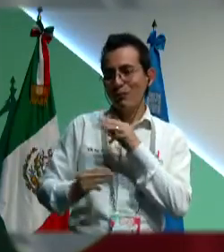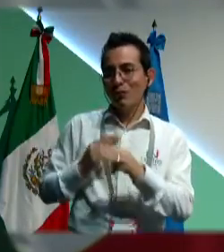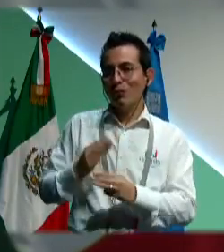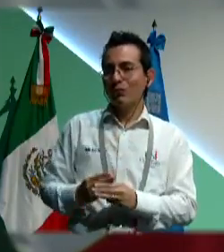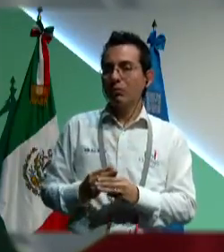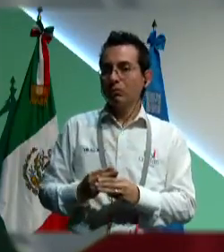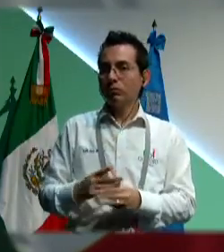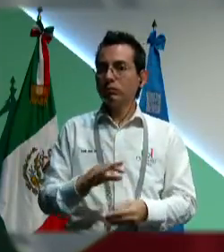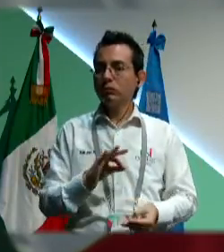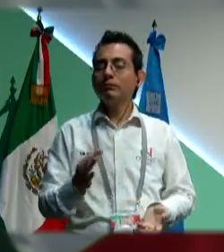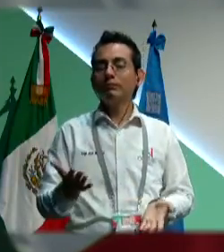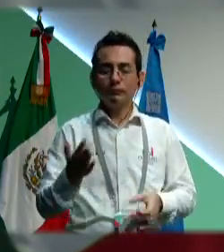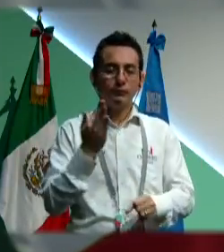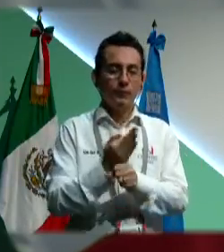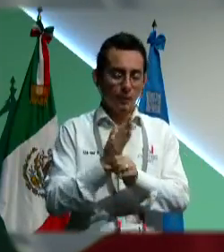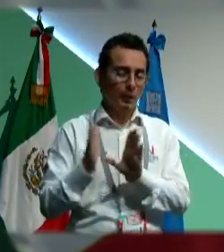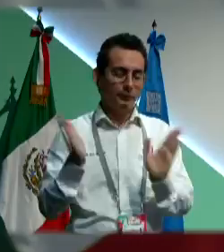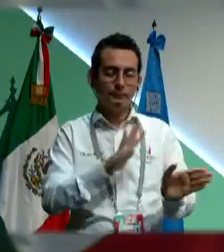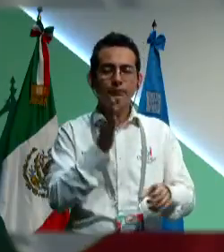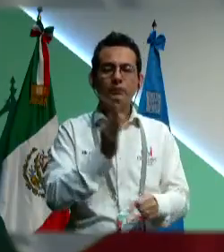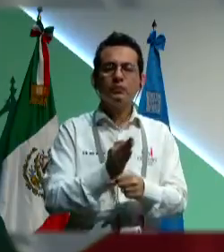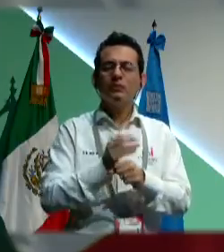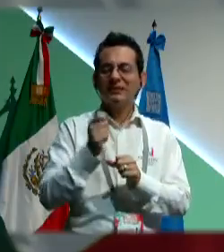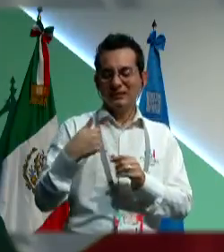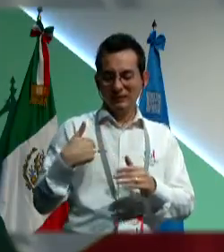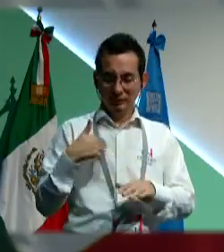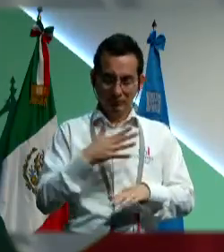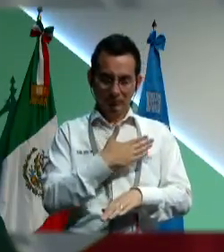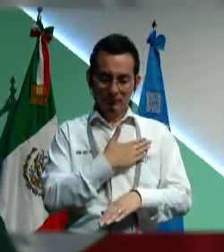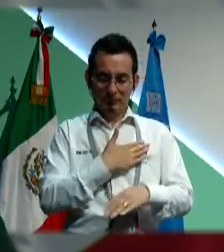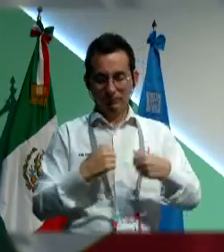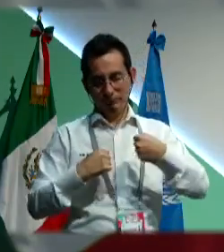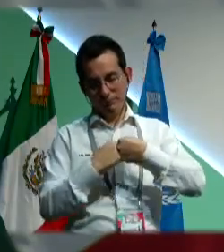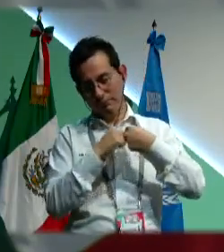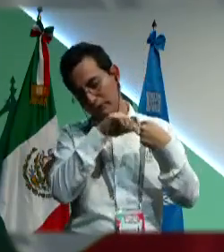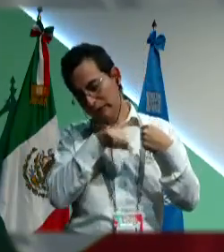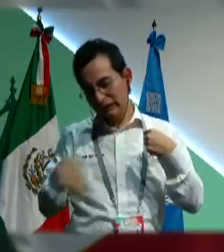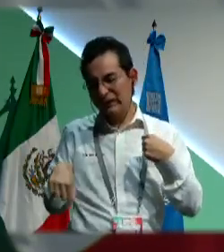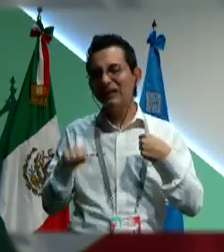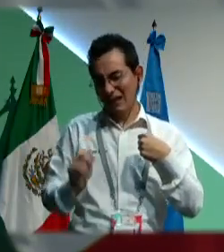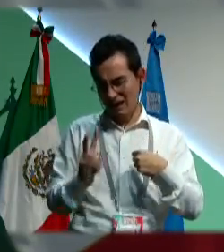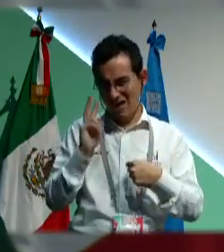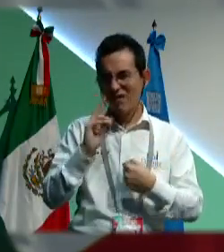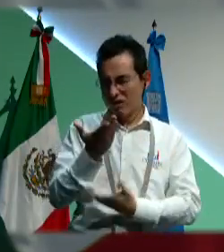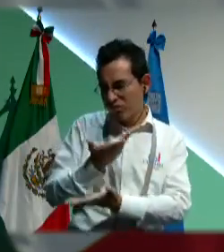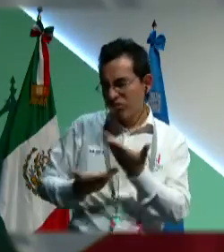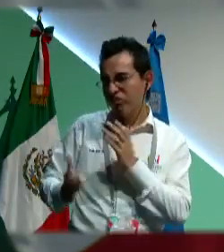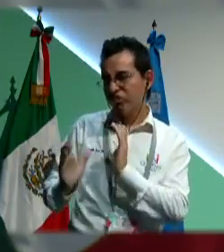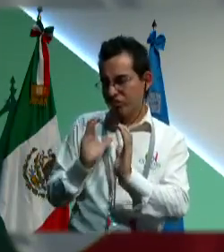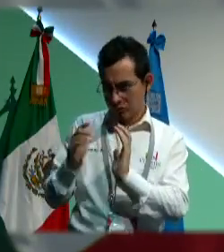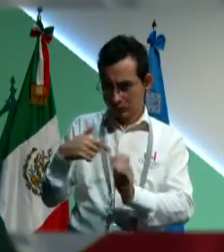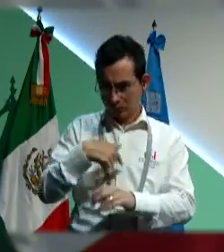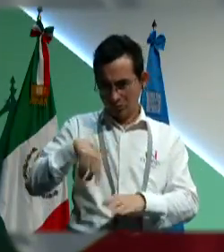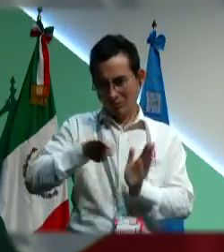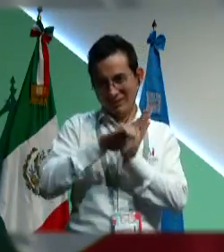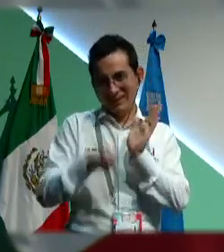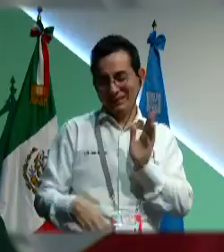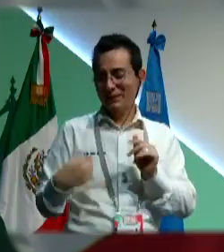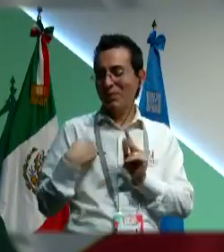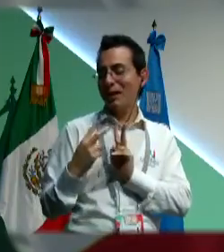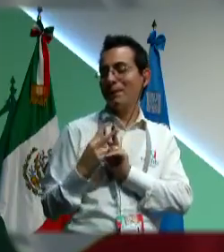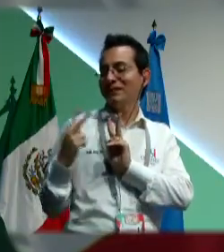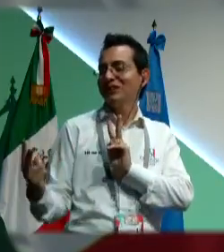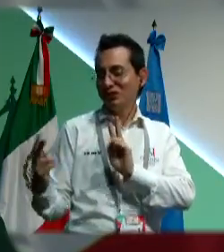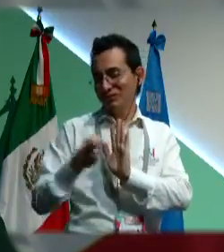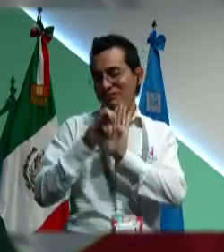neighbor and begin a conversation. Do they know there is a question here? Do they understand the now or never imperative?